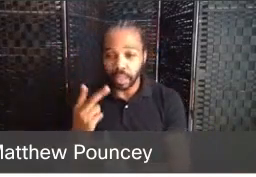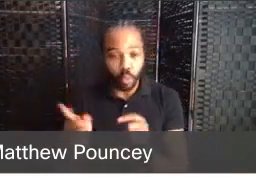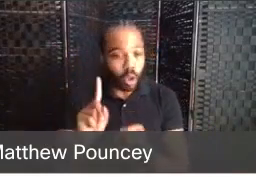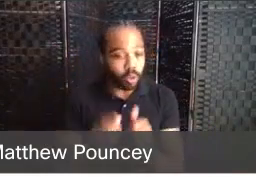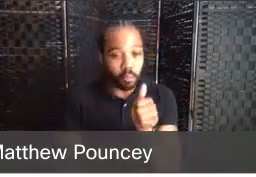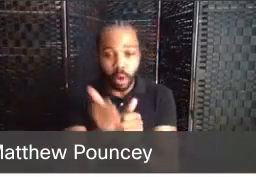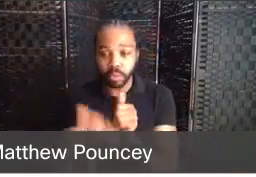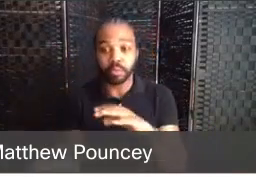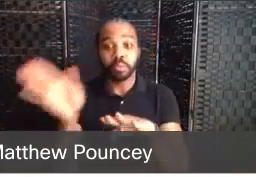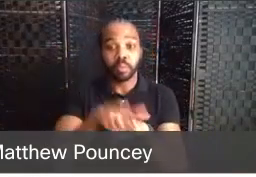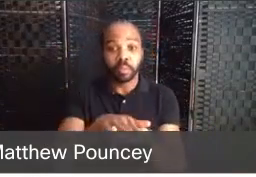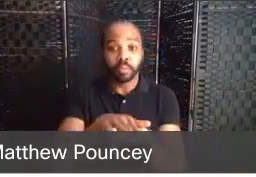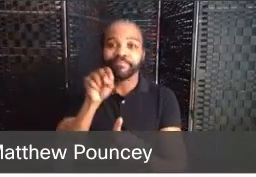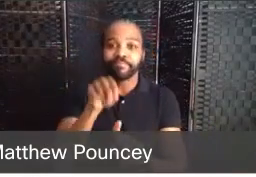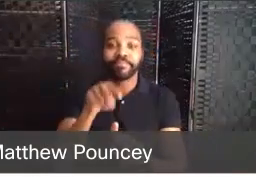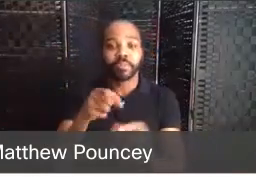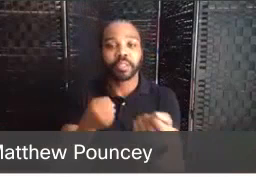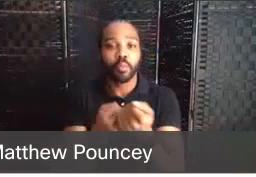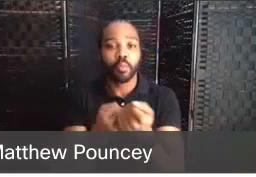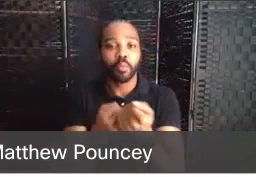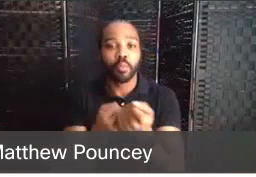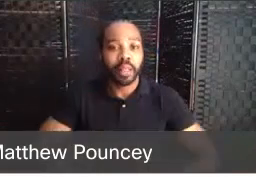been in supported living and natural homes.